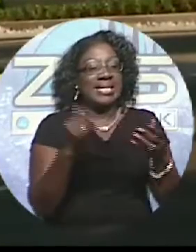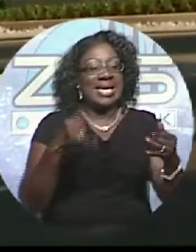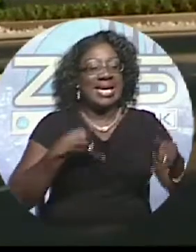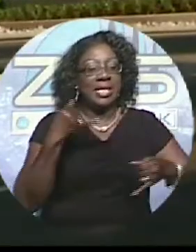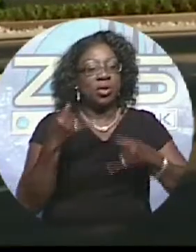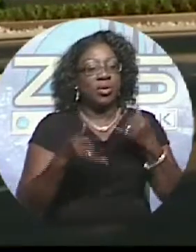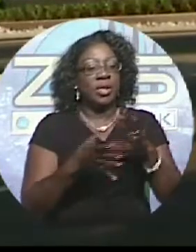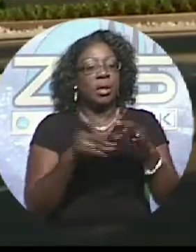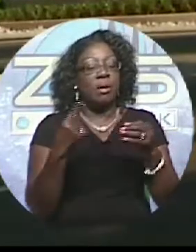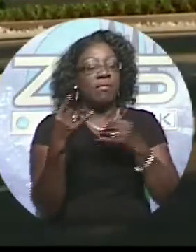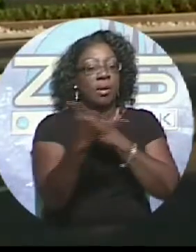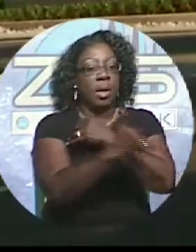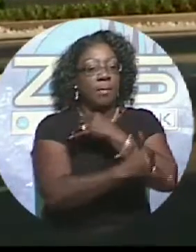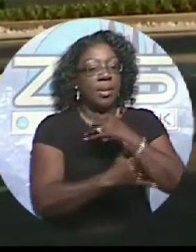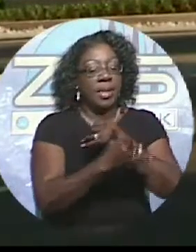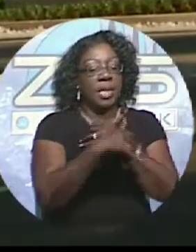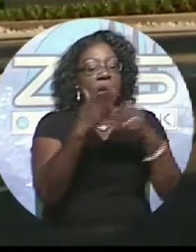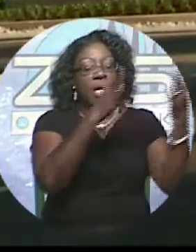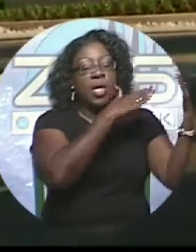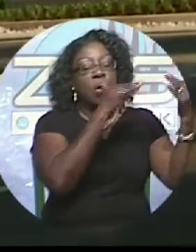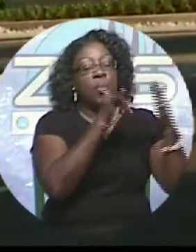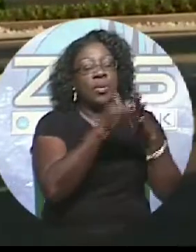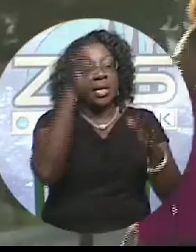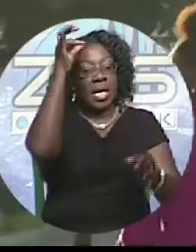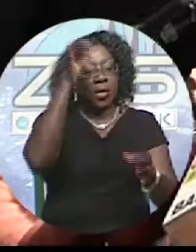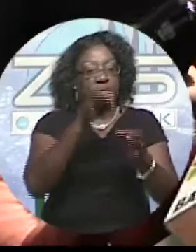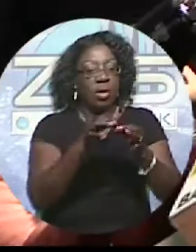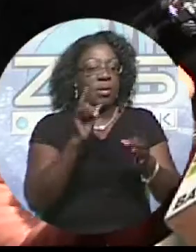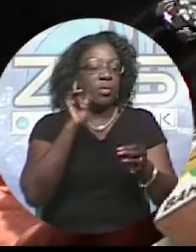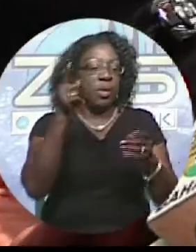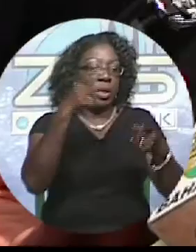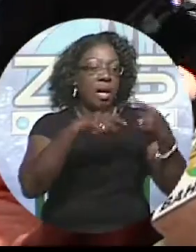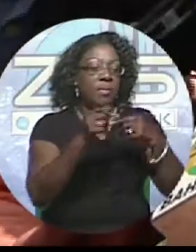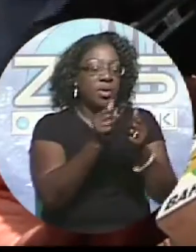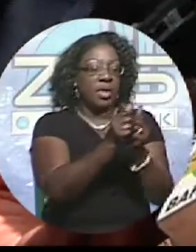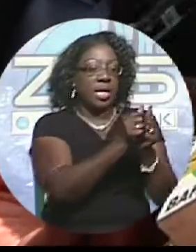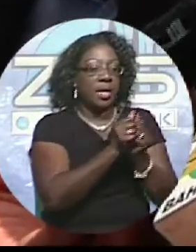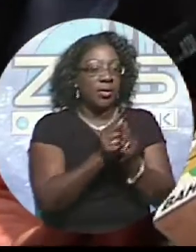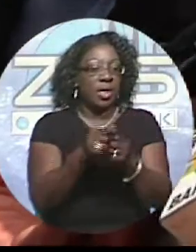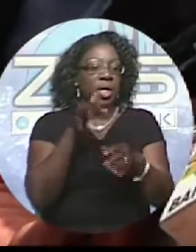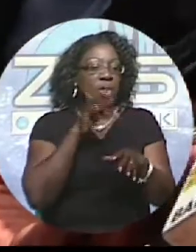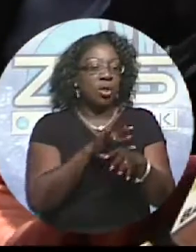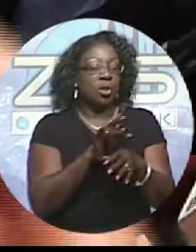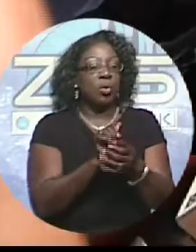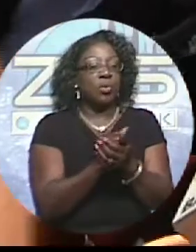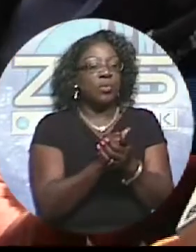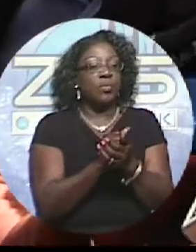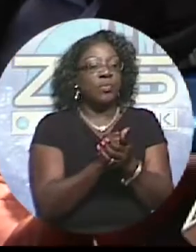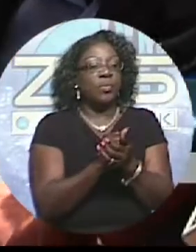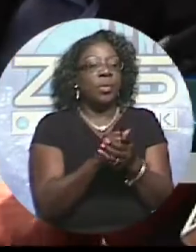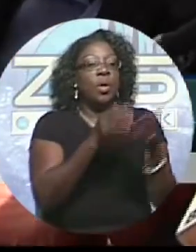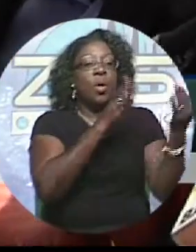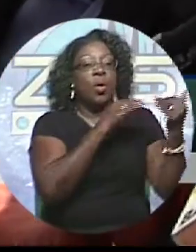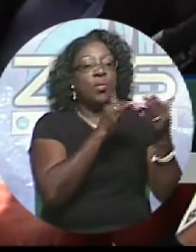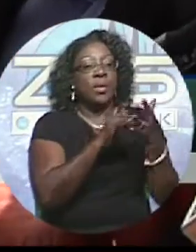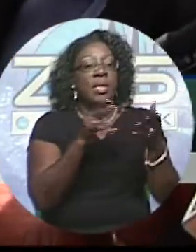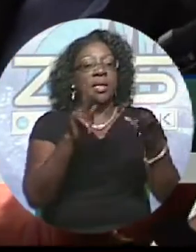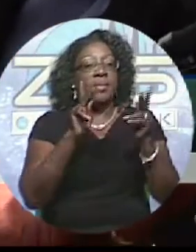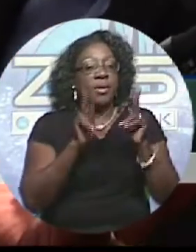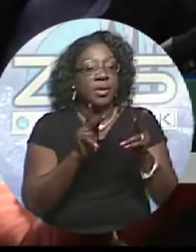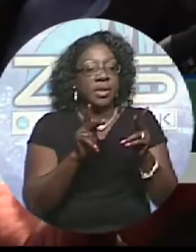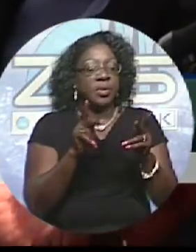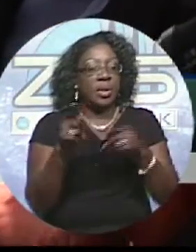He's also hopeful that an agreement can be reached soon. And it's hoped that the parties can put aside